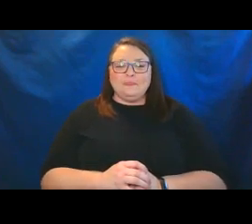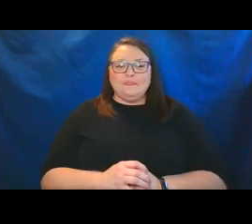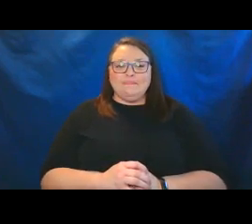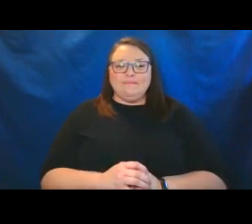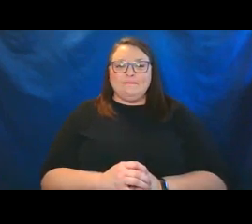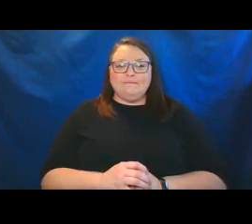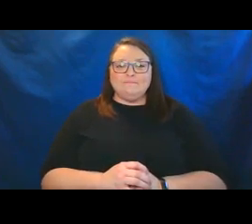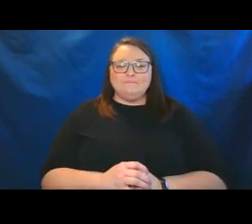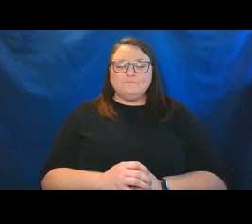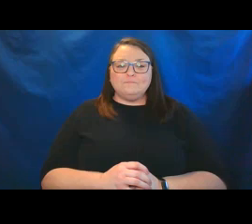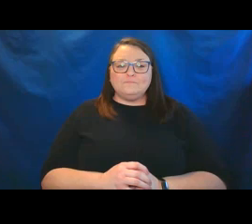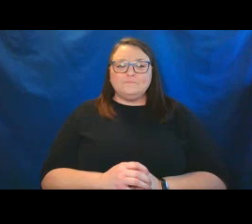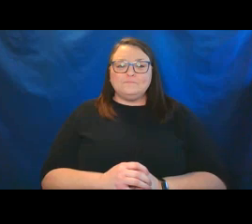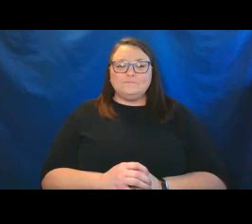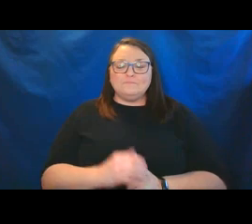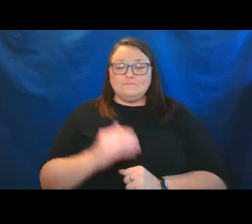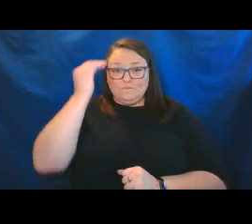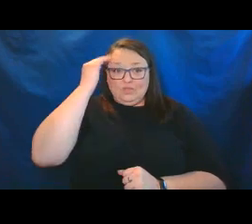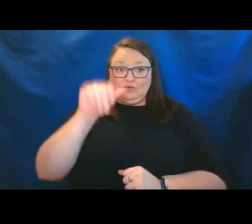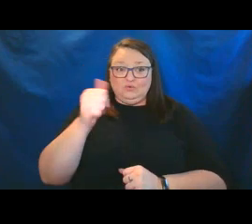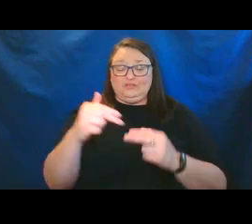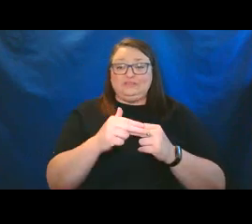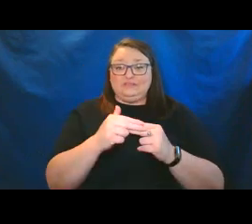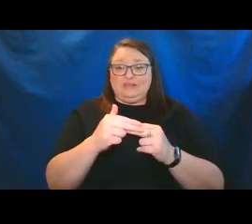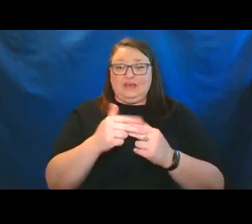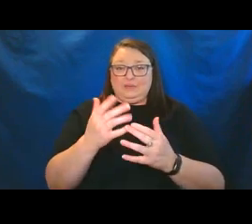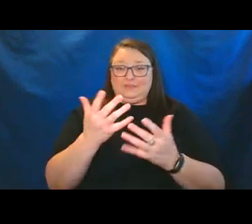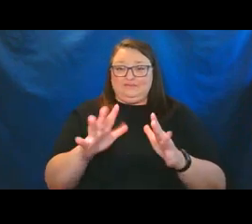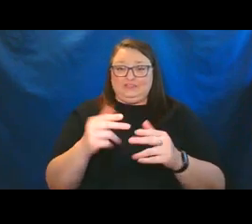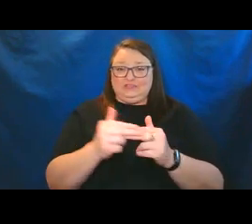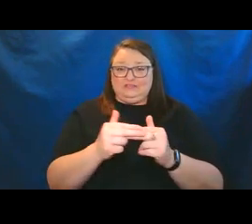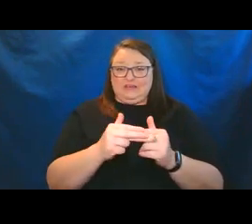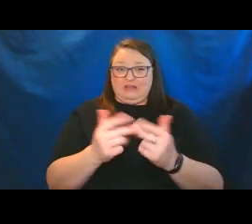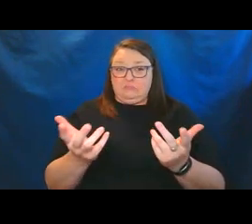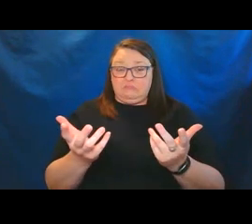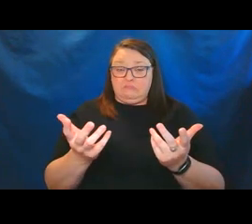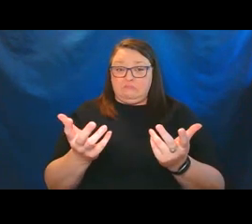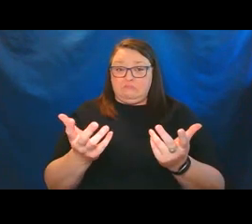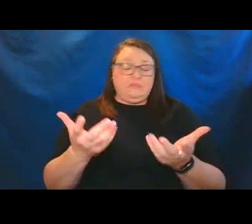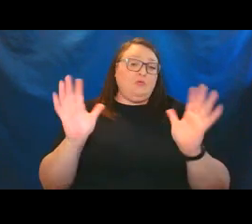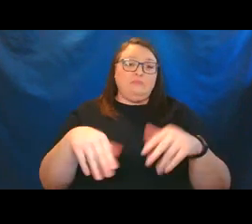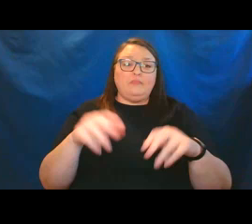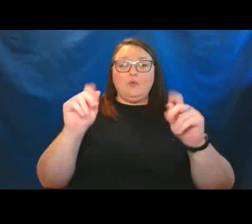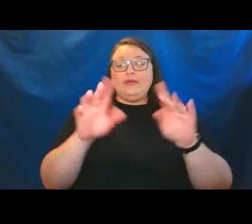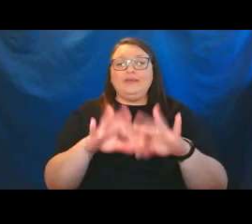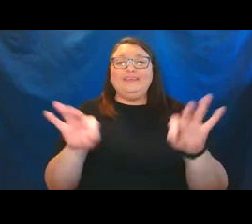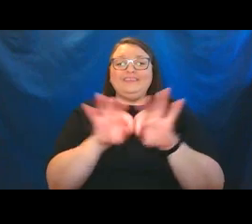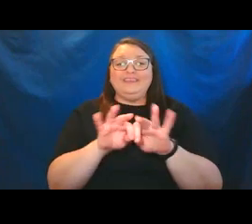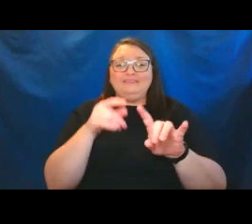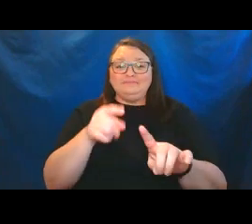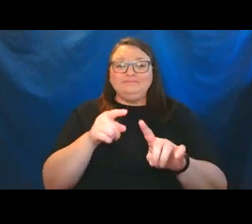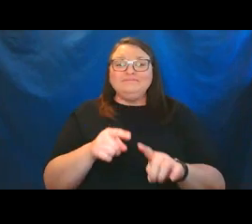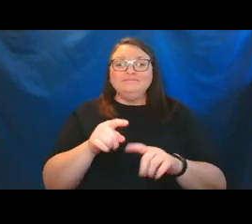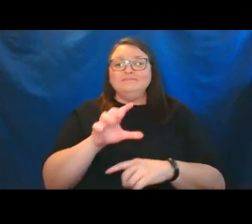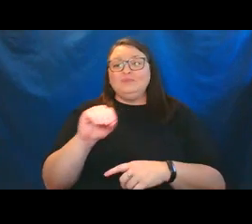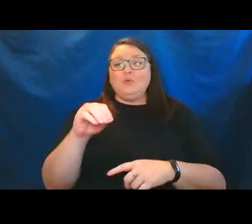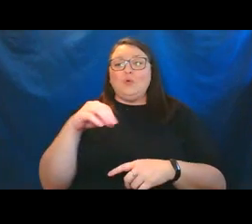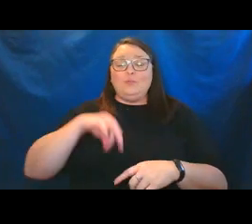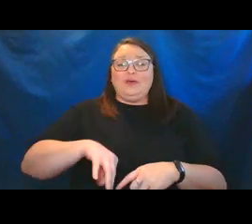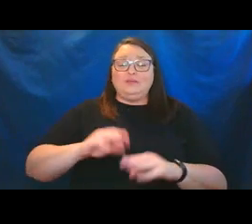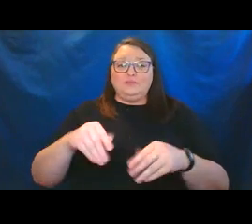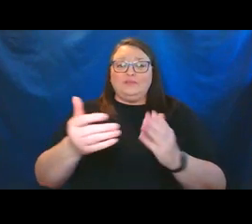Oops. I know there's another slide, probably a finish slide. So key outcomes, co-benefits providing skills critical